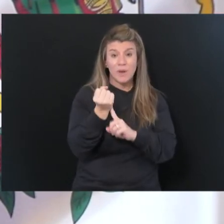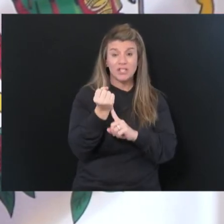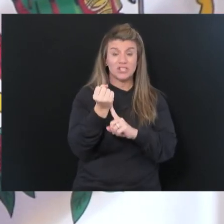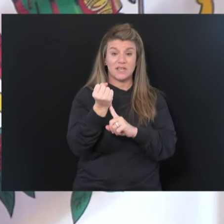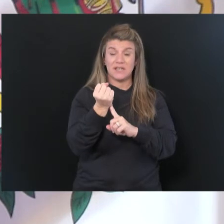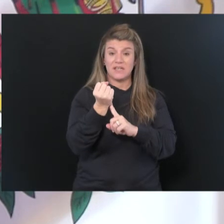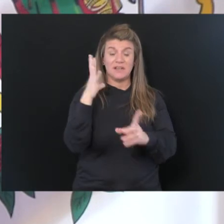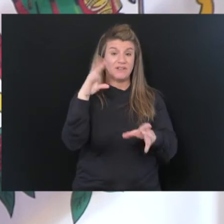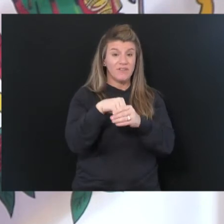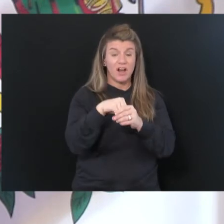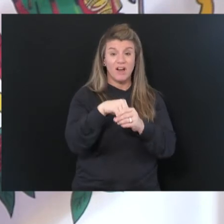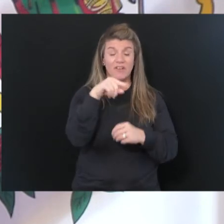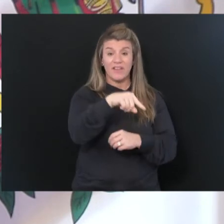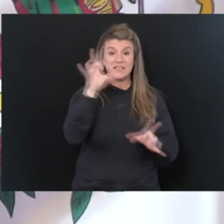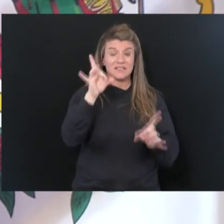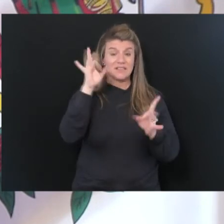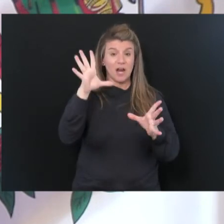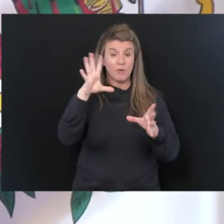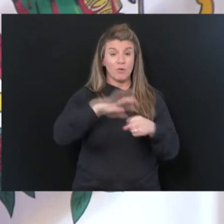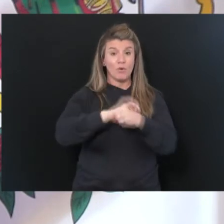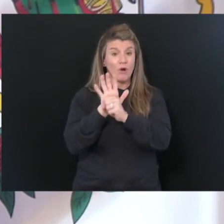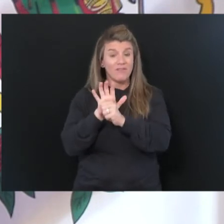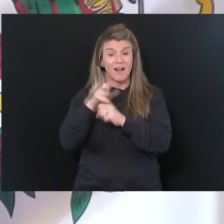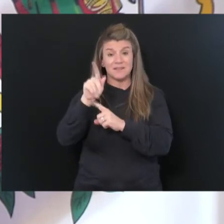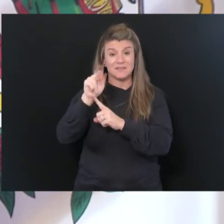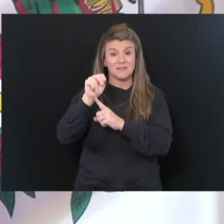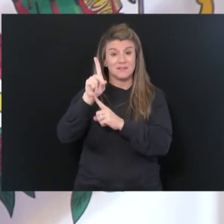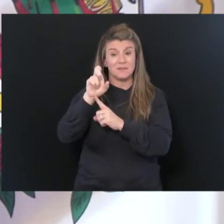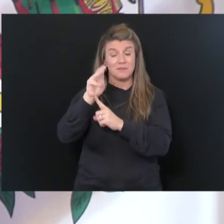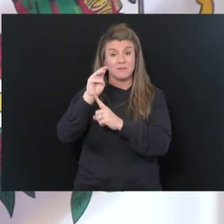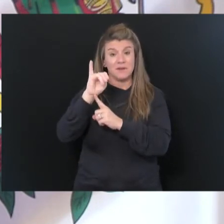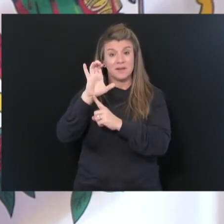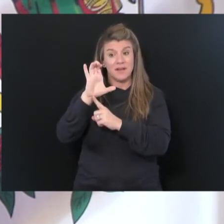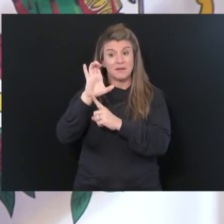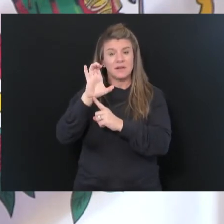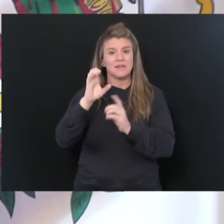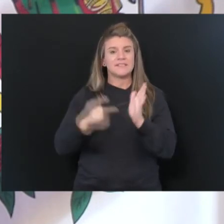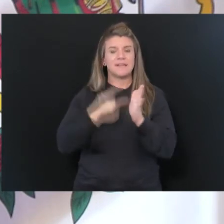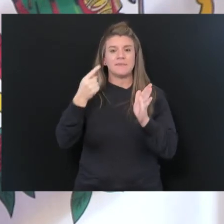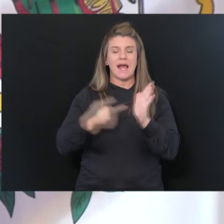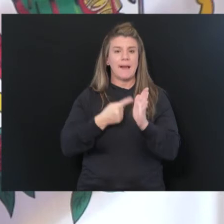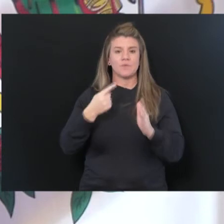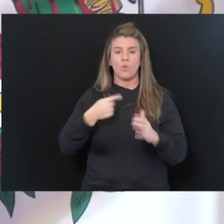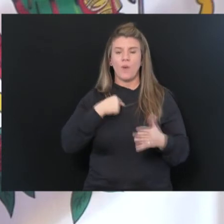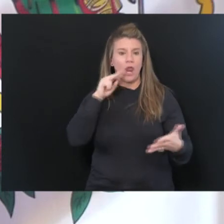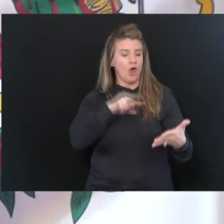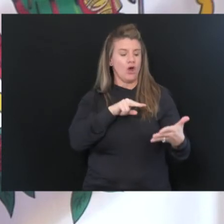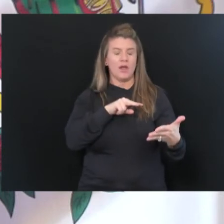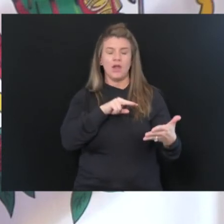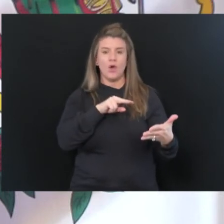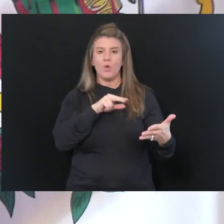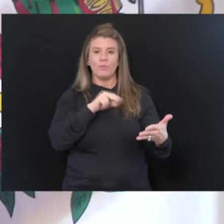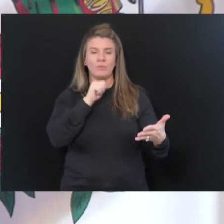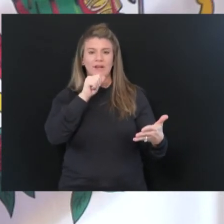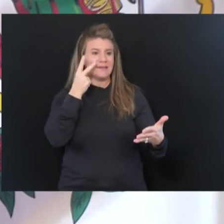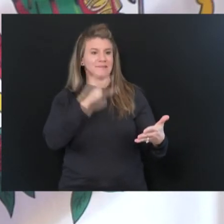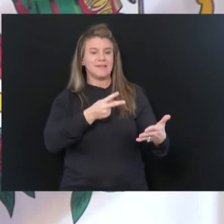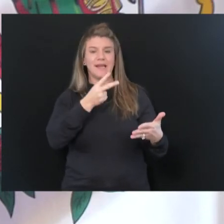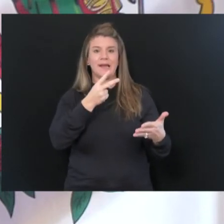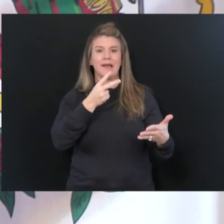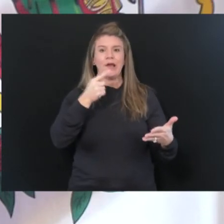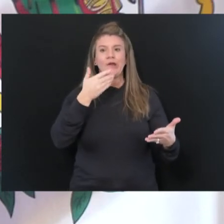regard to this terrible pandemic, we can sometimes overlook, the fact that, some good news